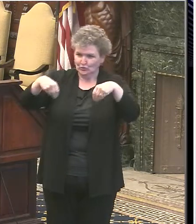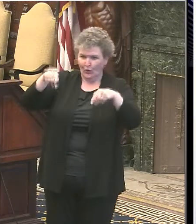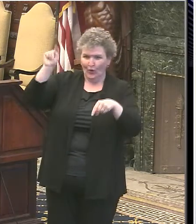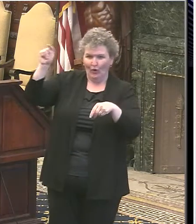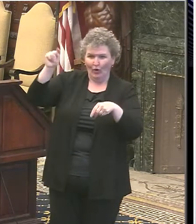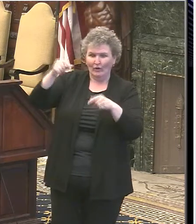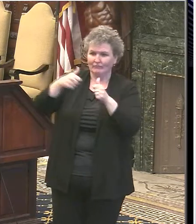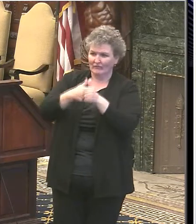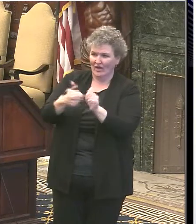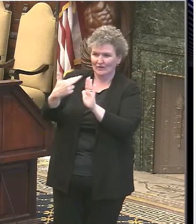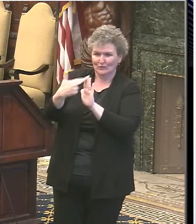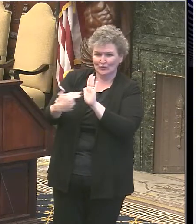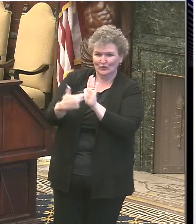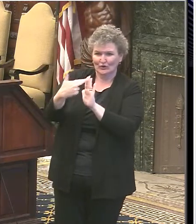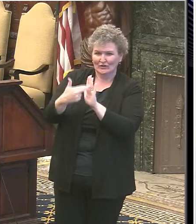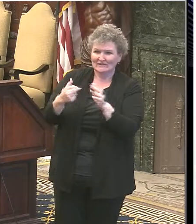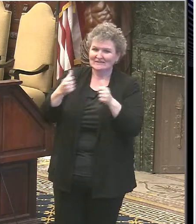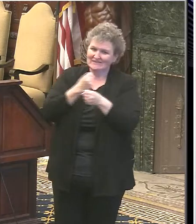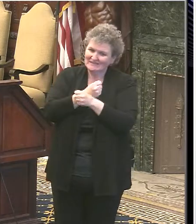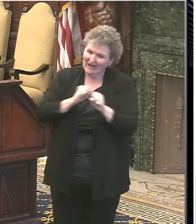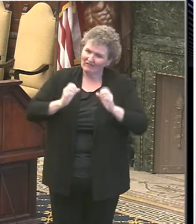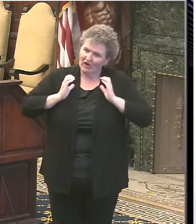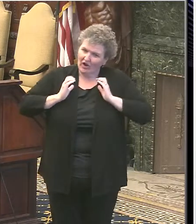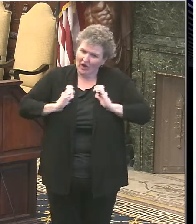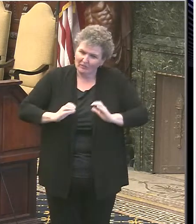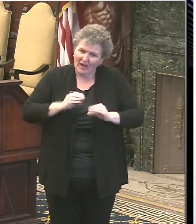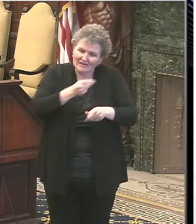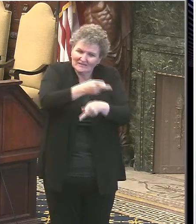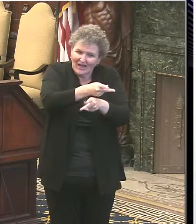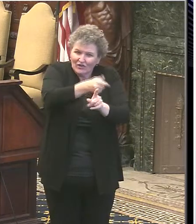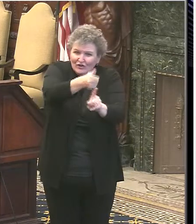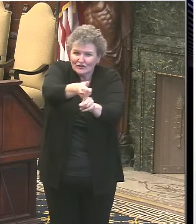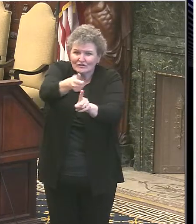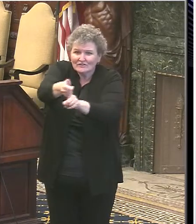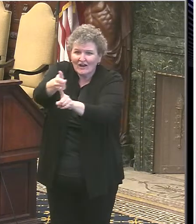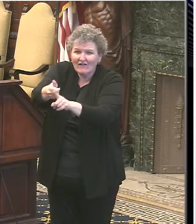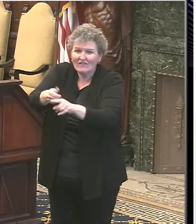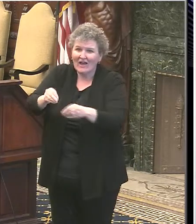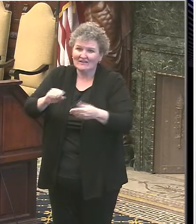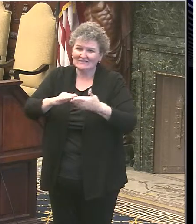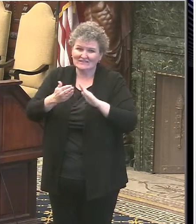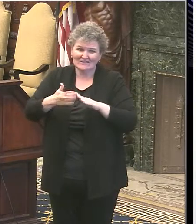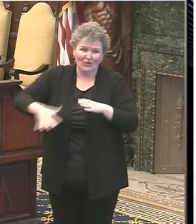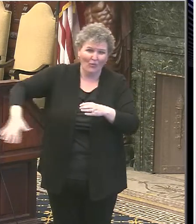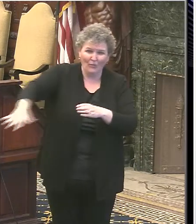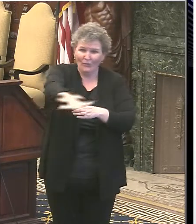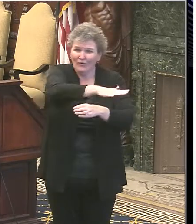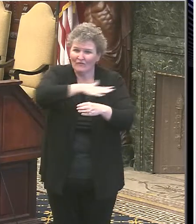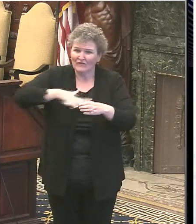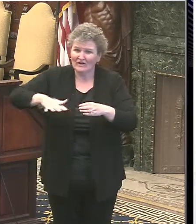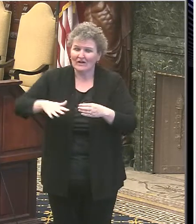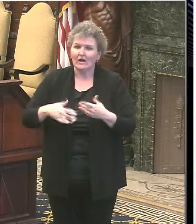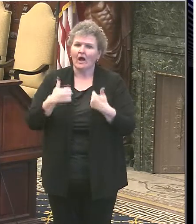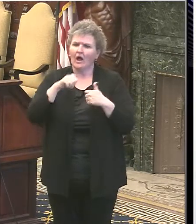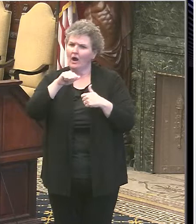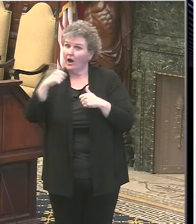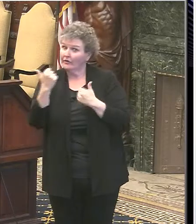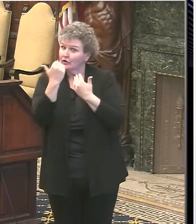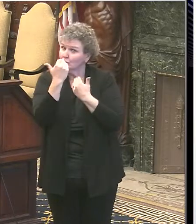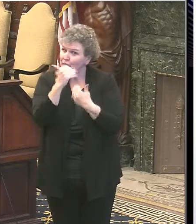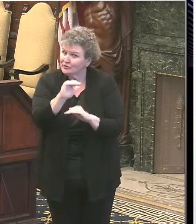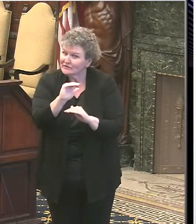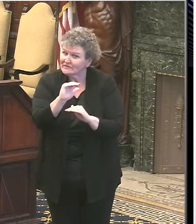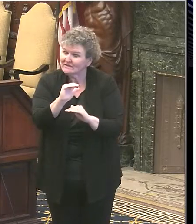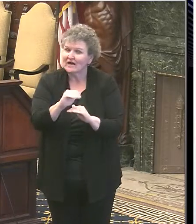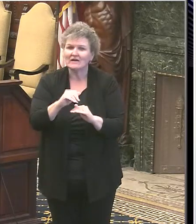the safety of their customers as well as for the safety of the city as a whole. Outdoor activities under our restrictions are allowed, but they're